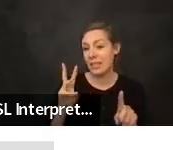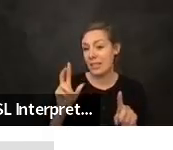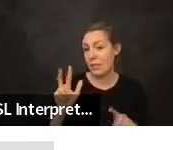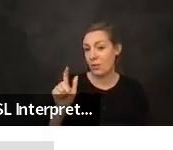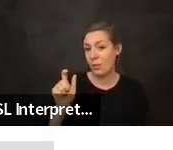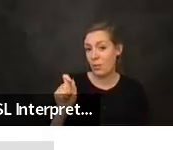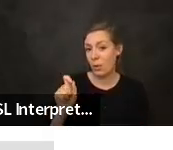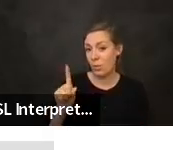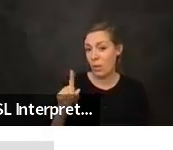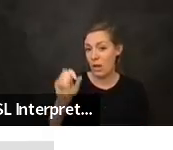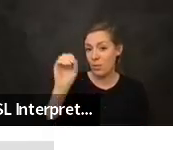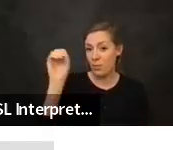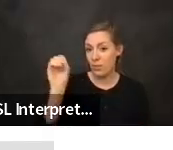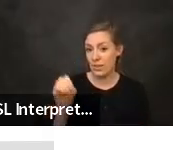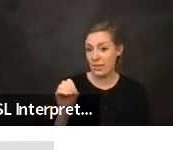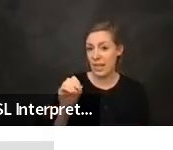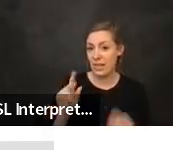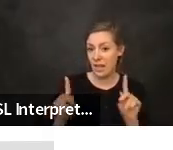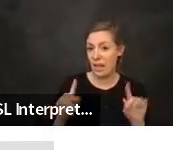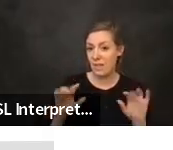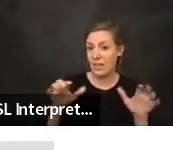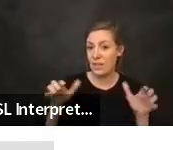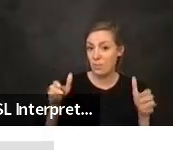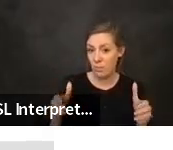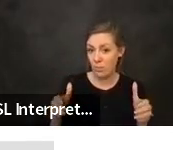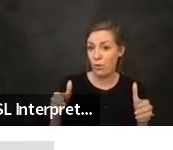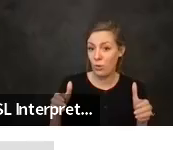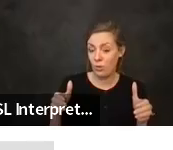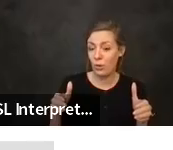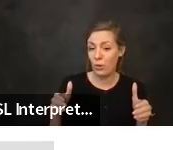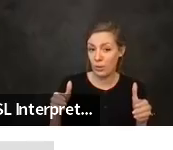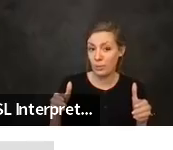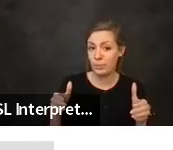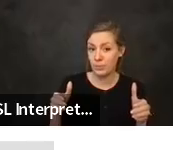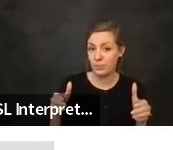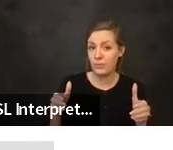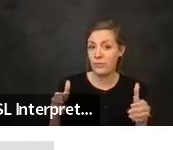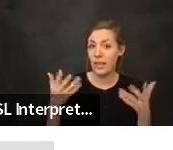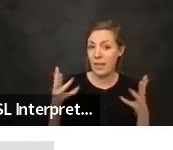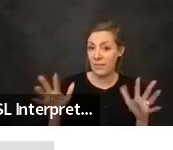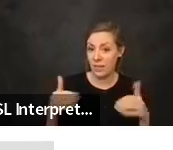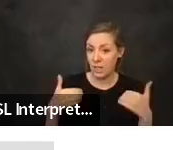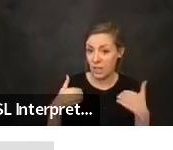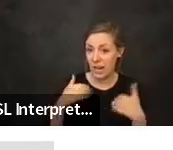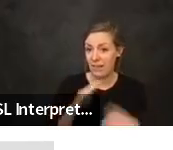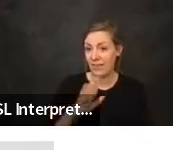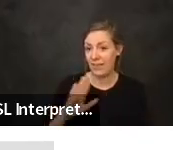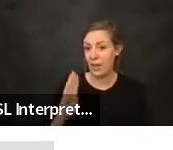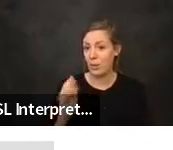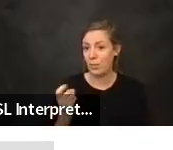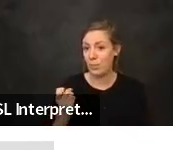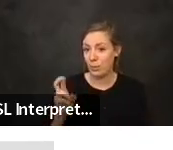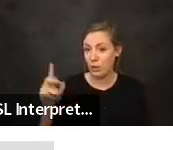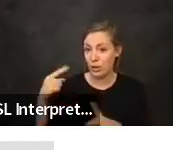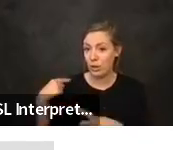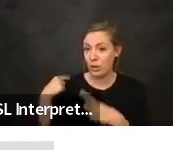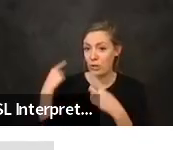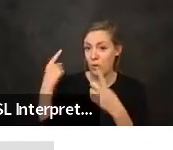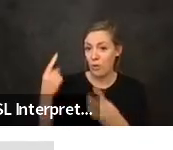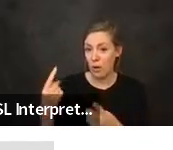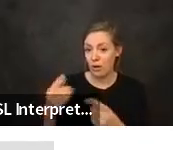63% of eligible 65+-year-olds have received a booster dose so far in Sonoma